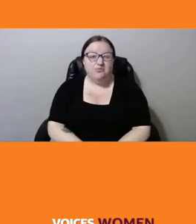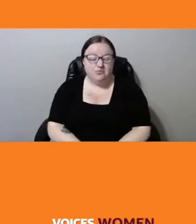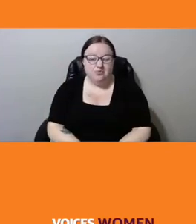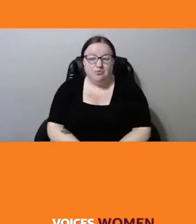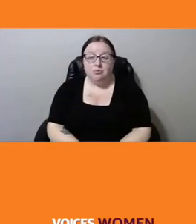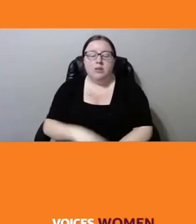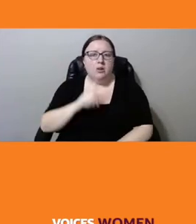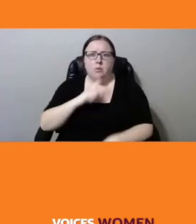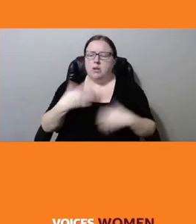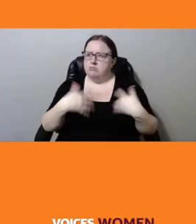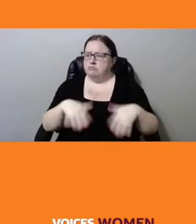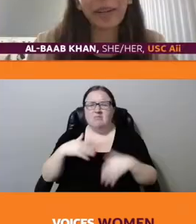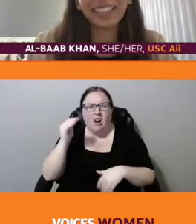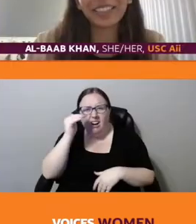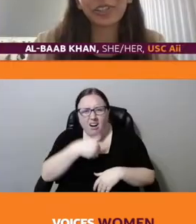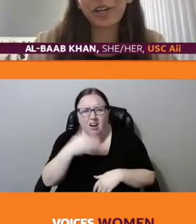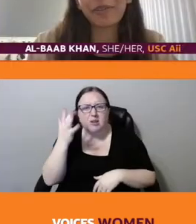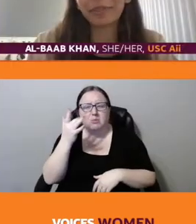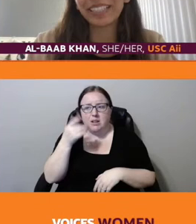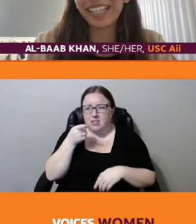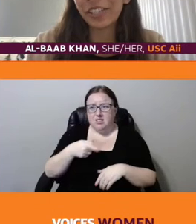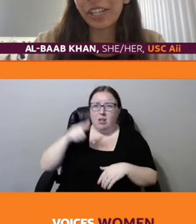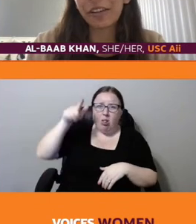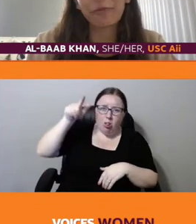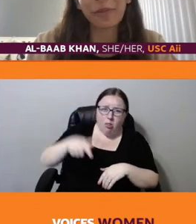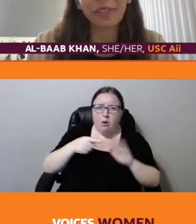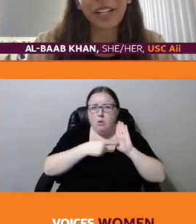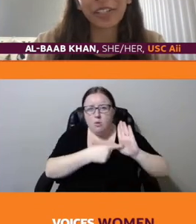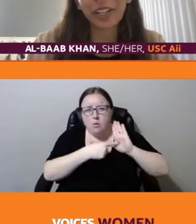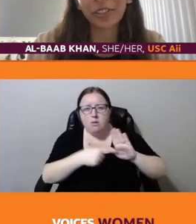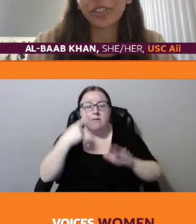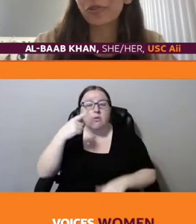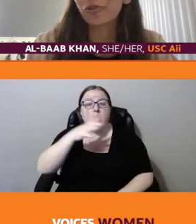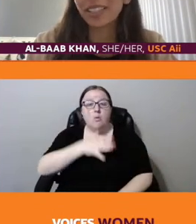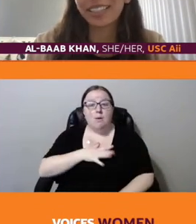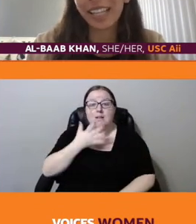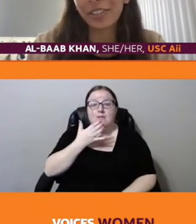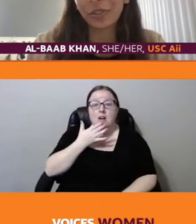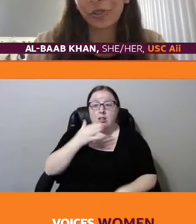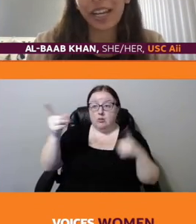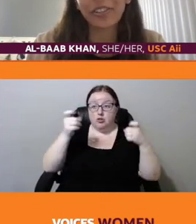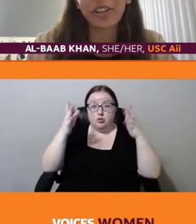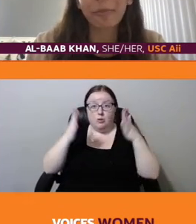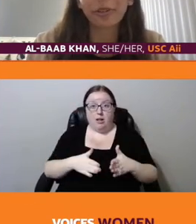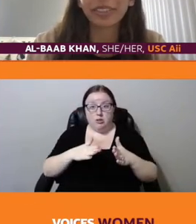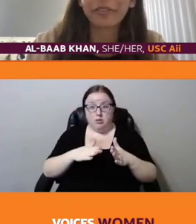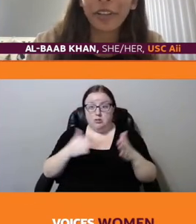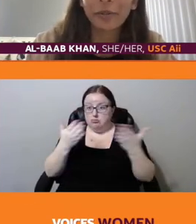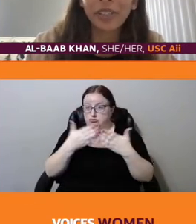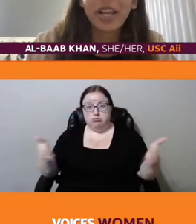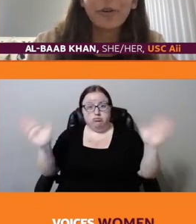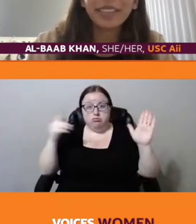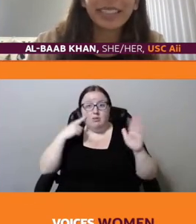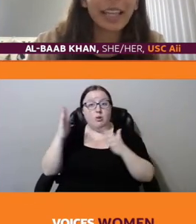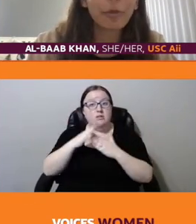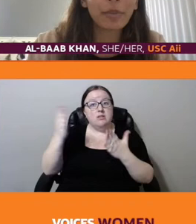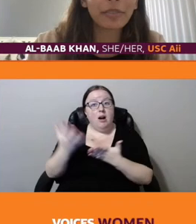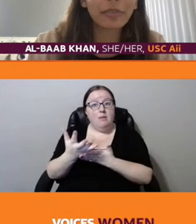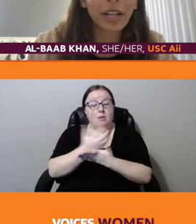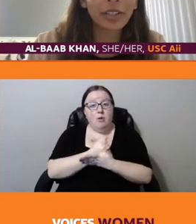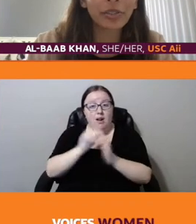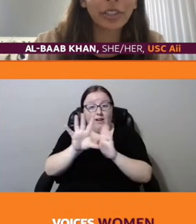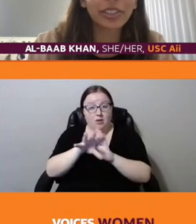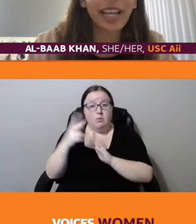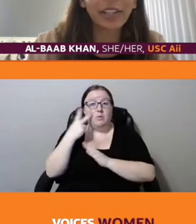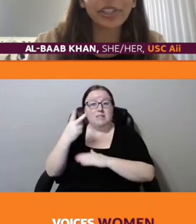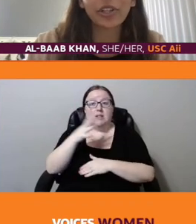this is extremely odd because despite such low representation of women of color directors across the industry and in top grossing films, we see that women